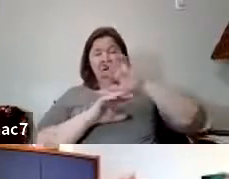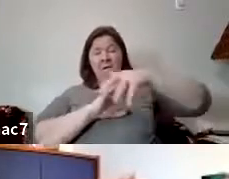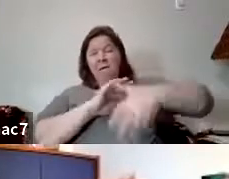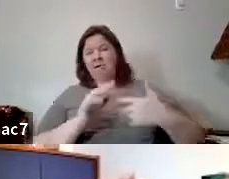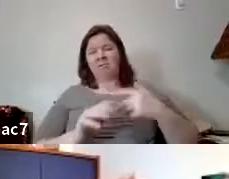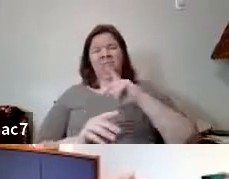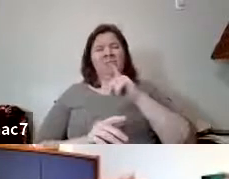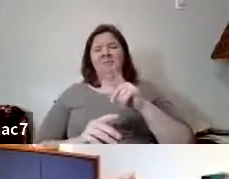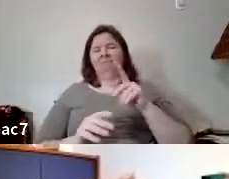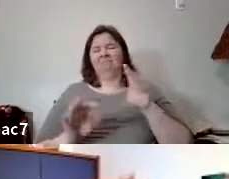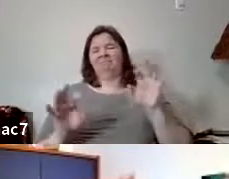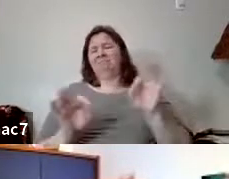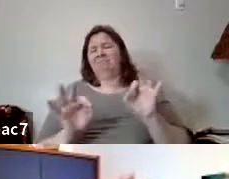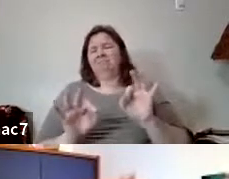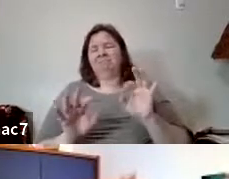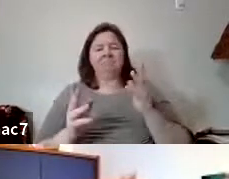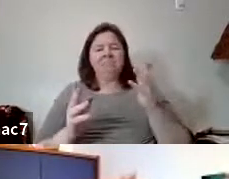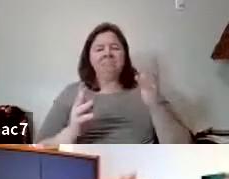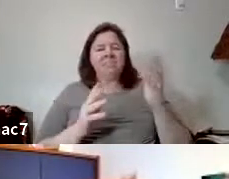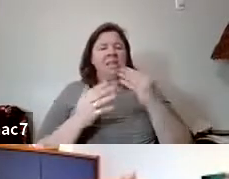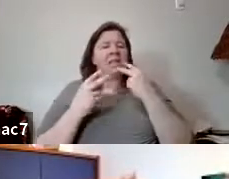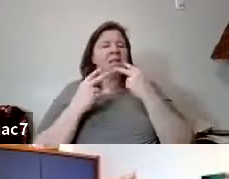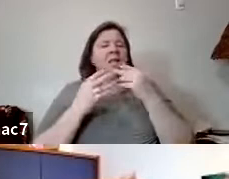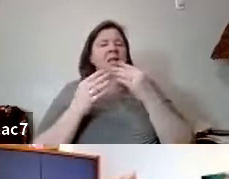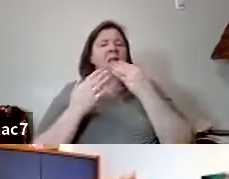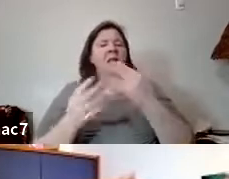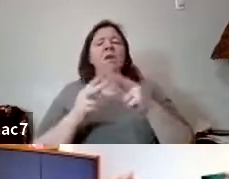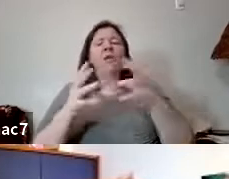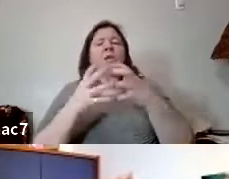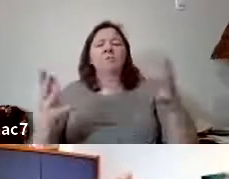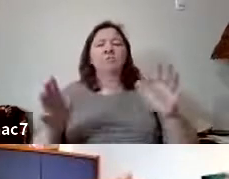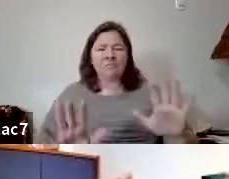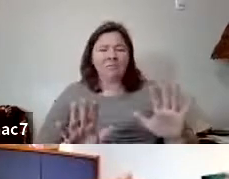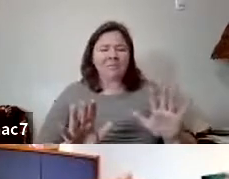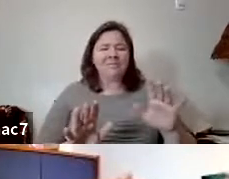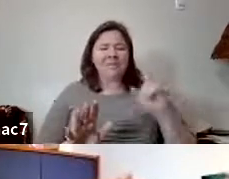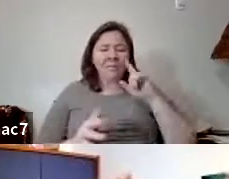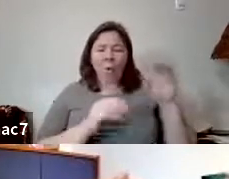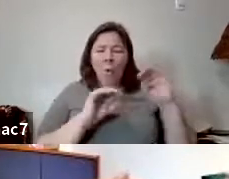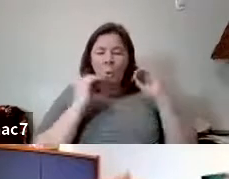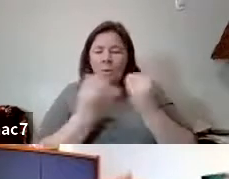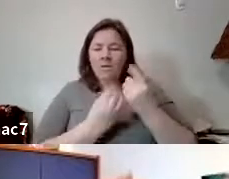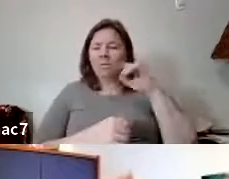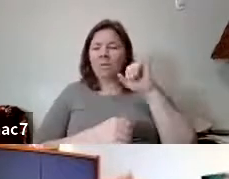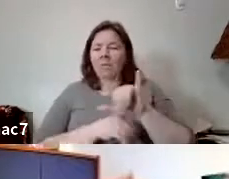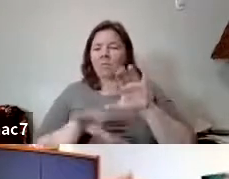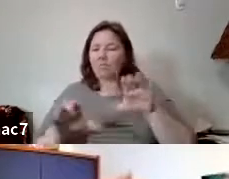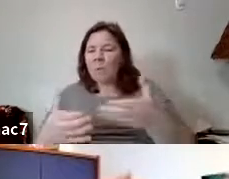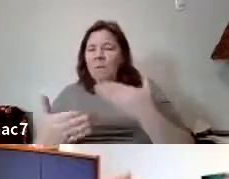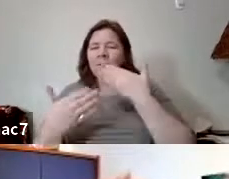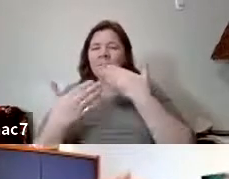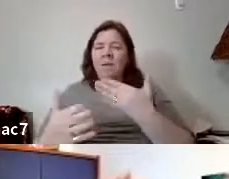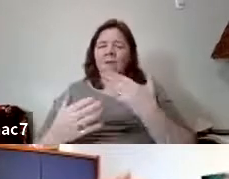given. Thank you very much, Dr. B. Thank you, all the organizers. It was a very